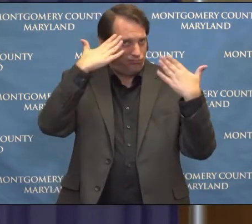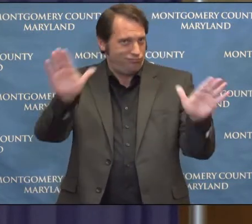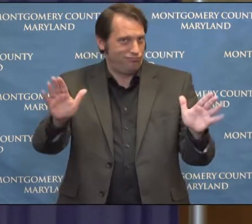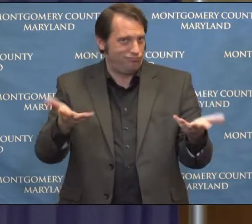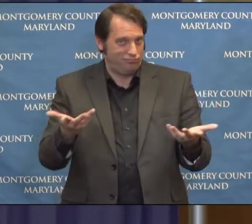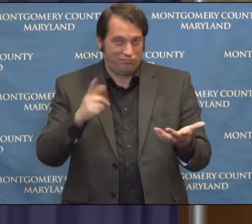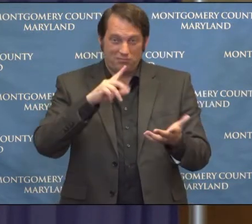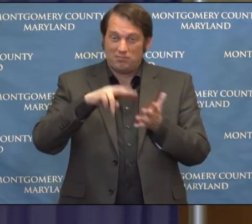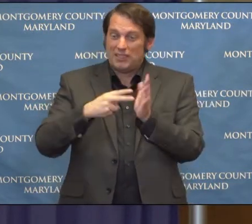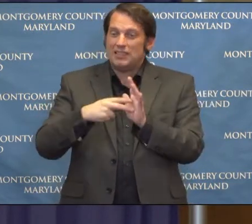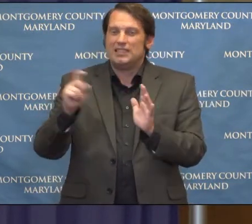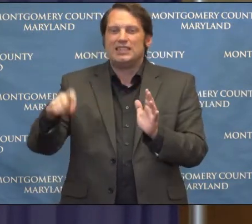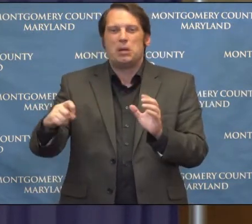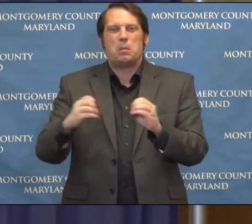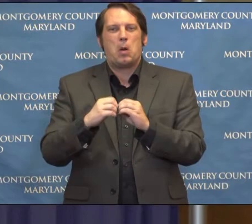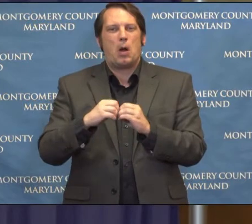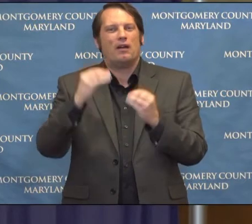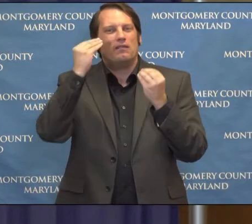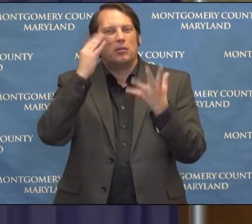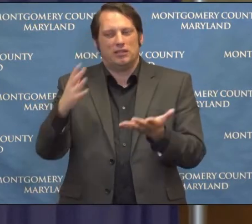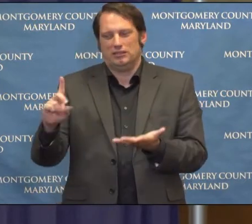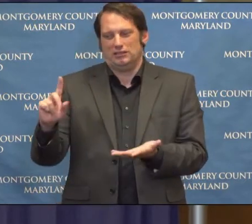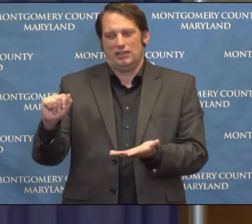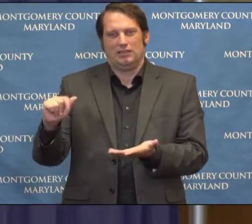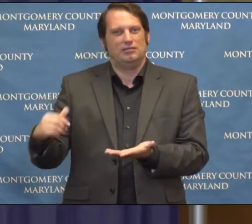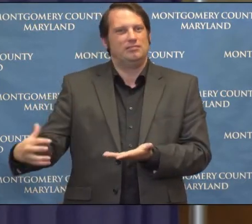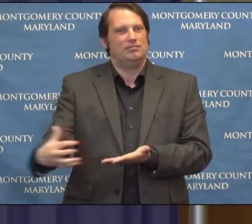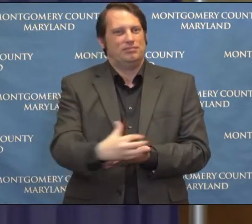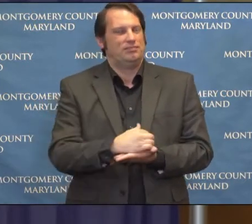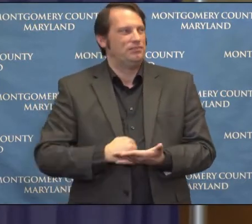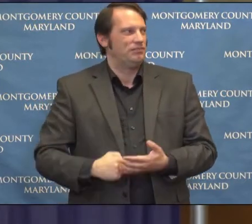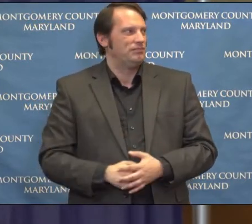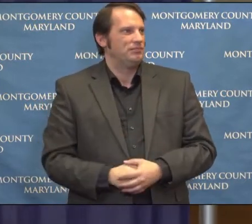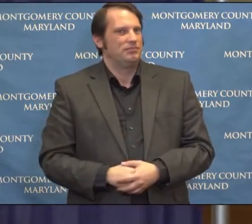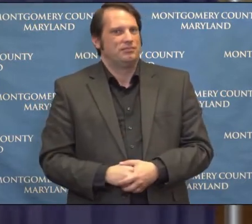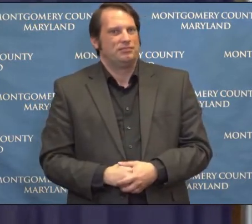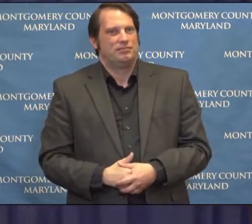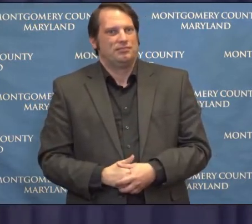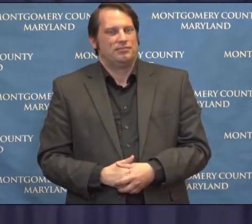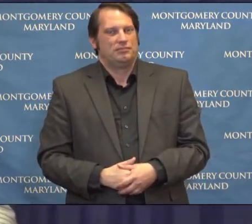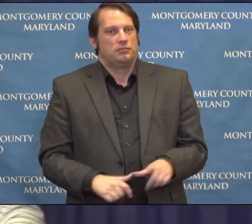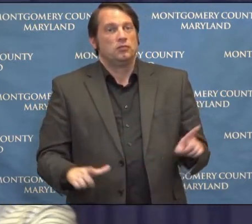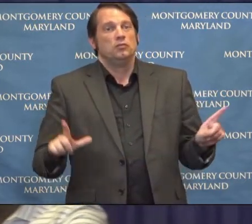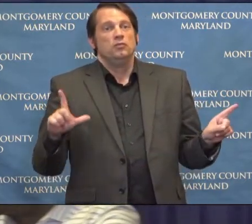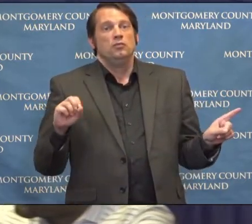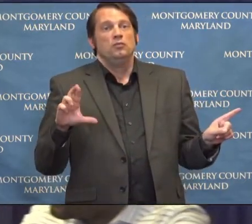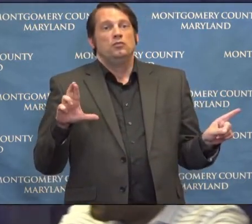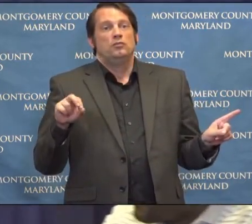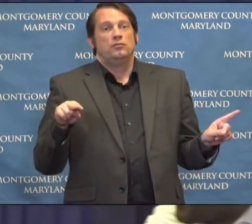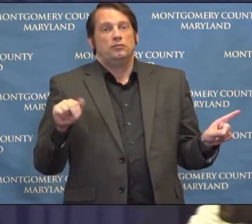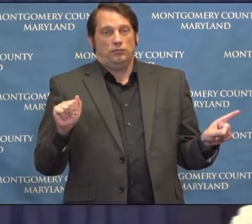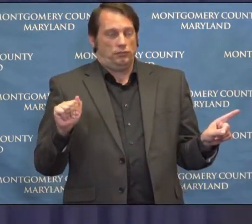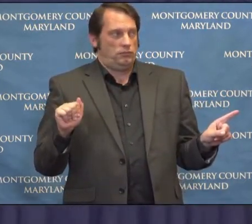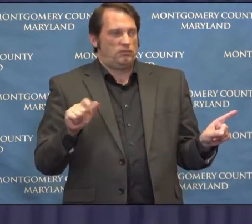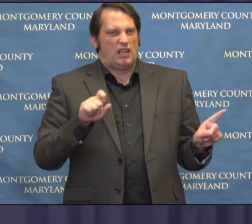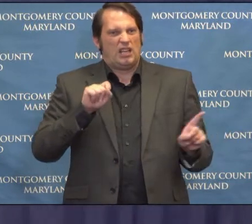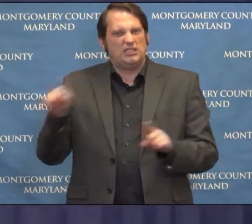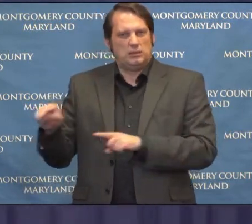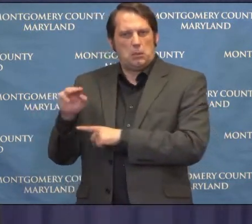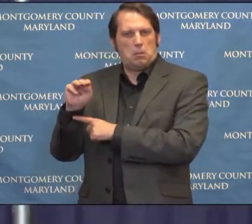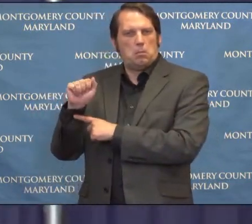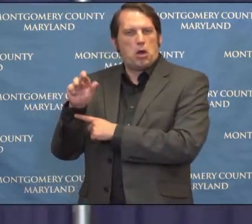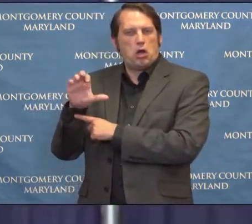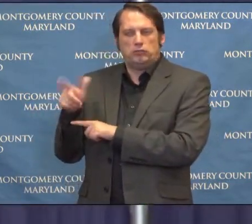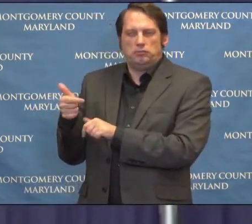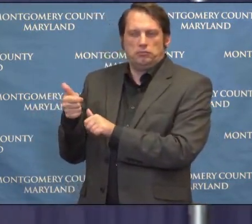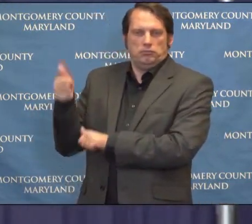that looks like. Thank you. County Executive, with so many county employees working from home now, has the county been